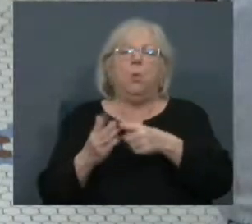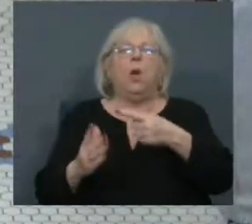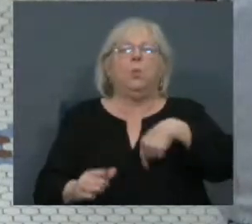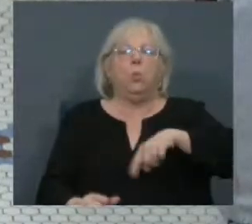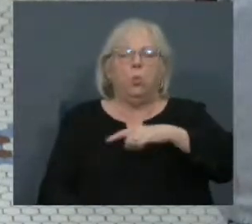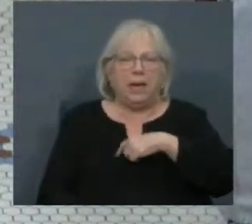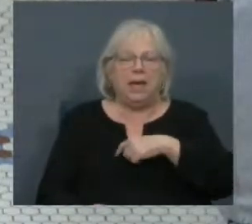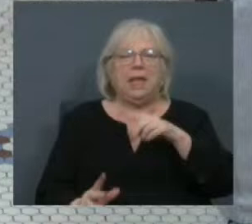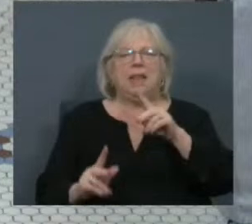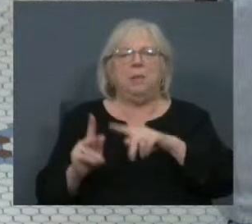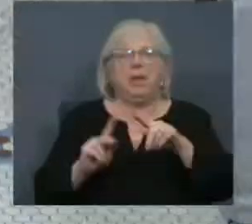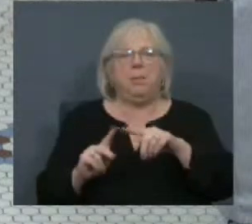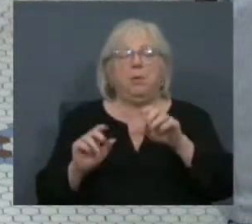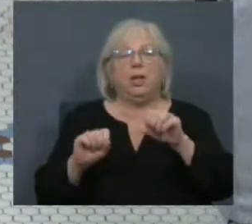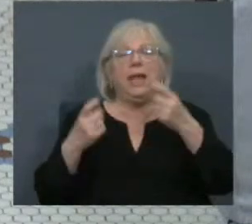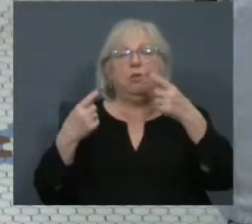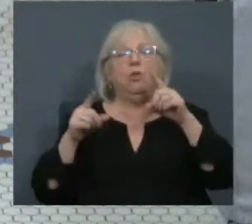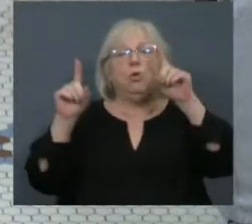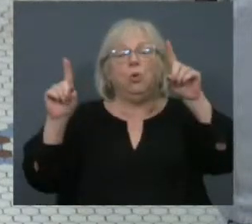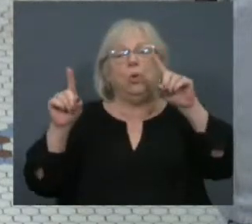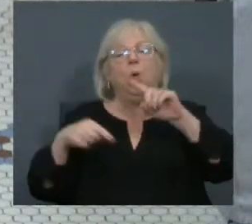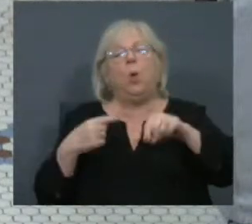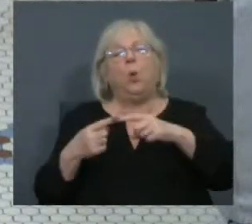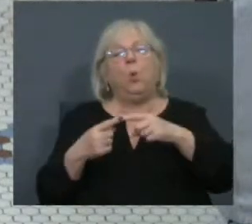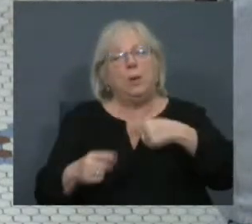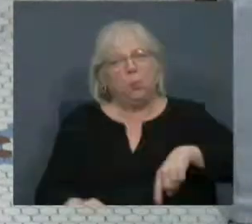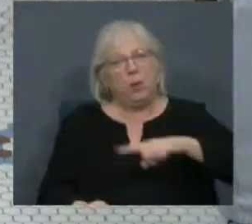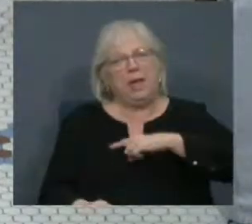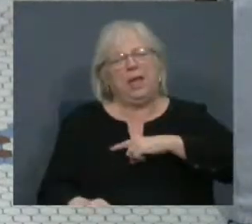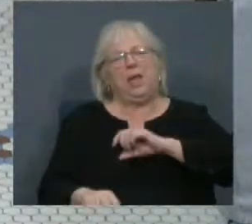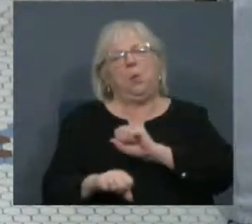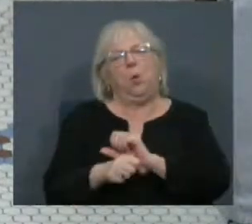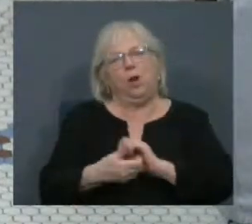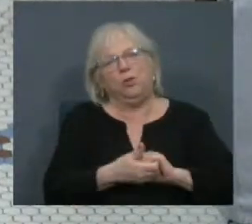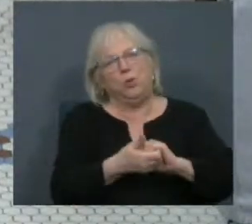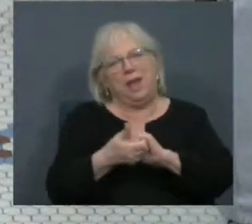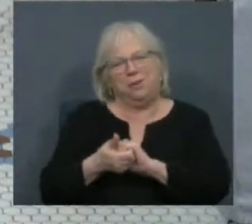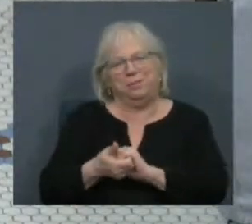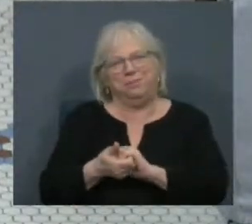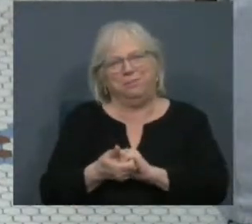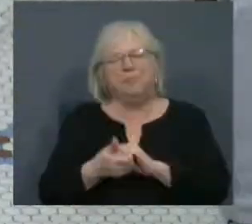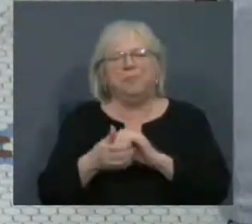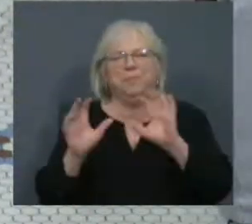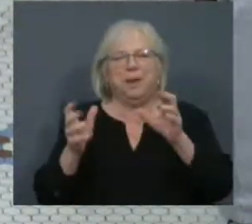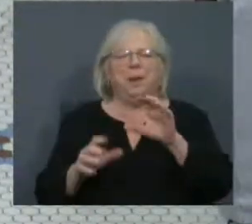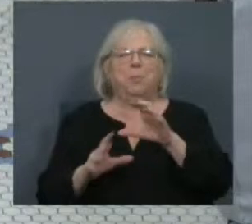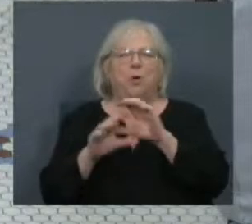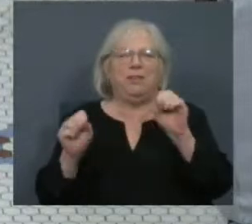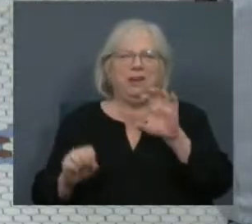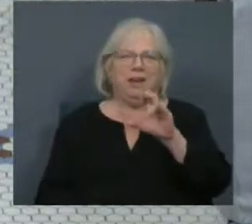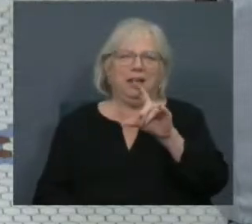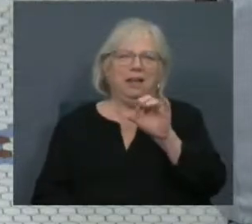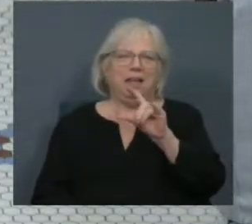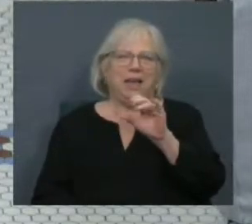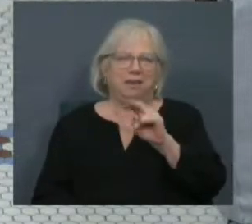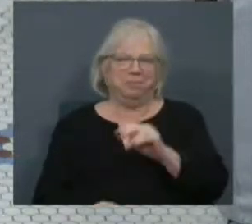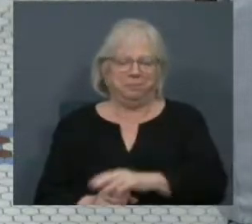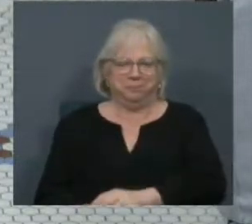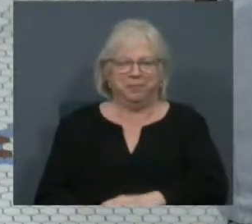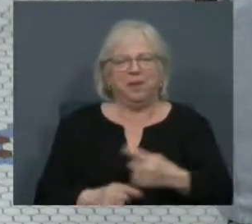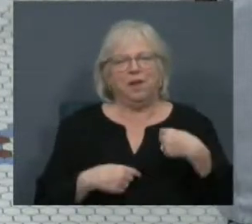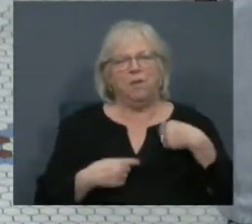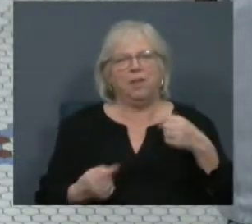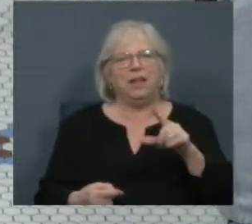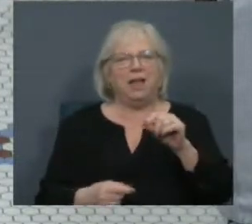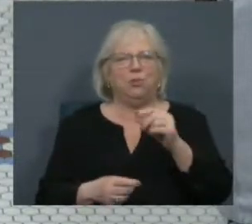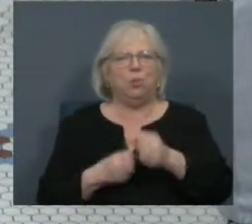we work together. President Bill Clinton. Over the last 2 decades, we have been honored to bring millions